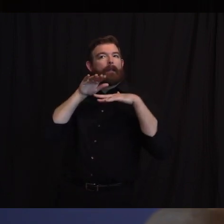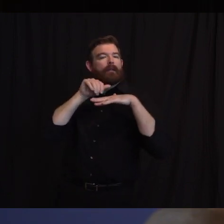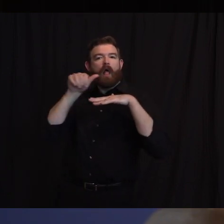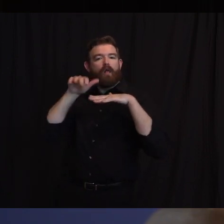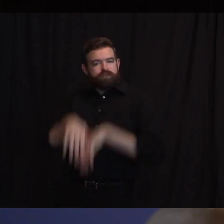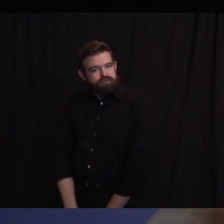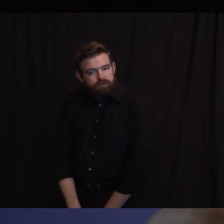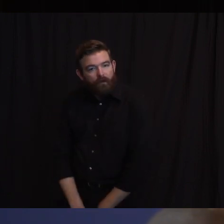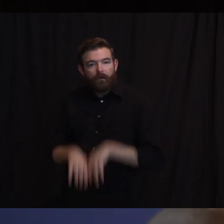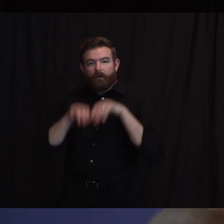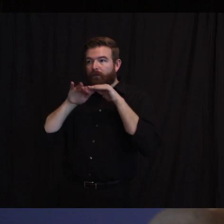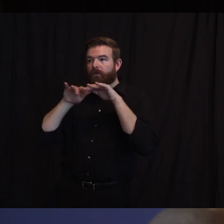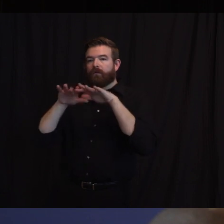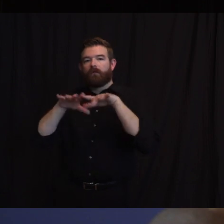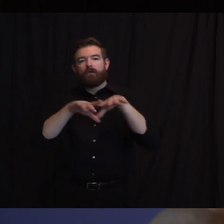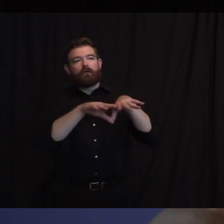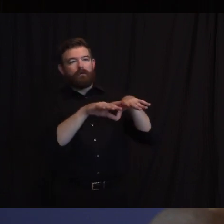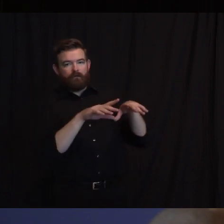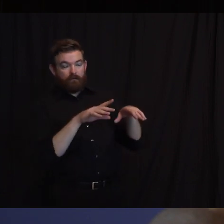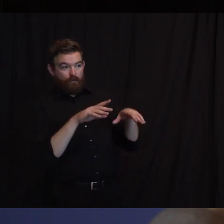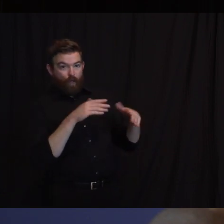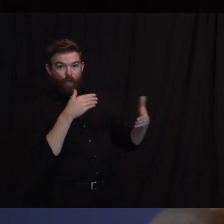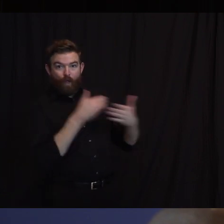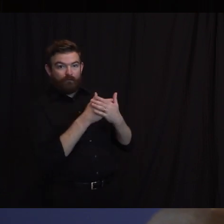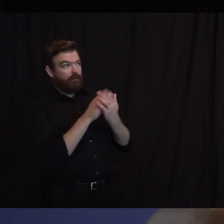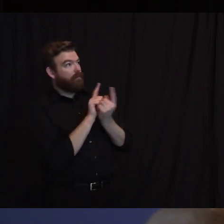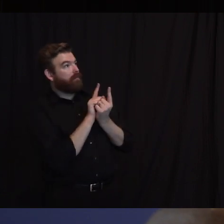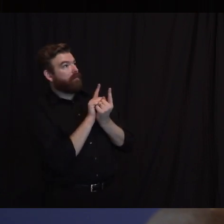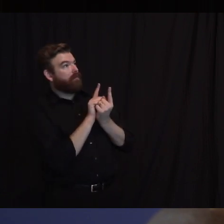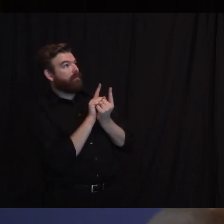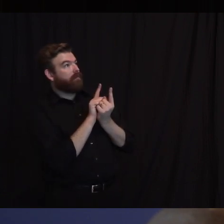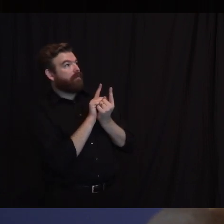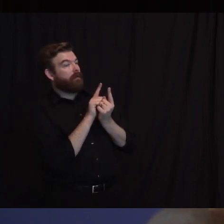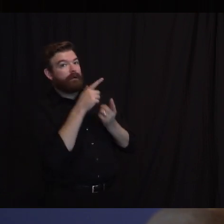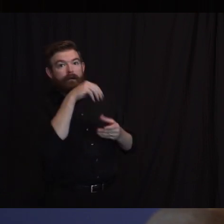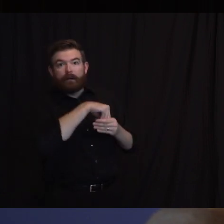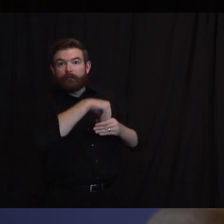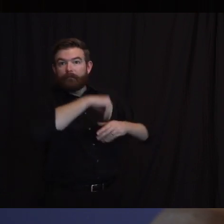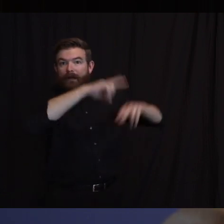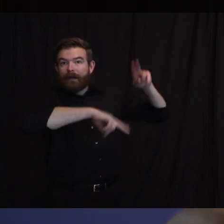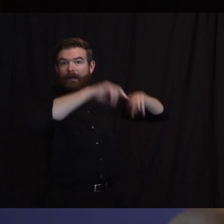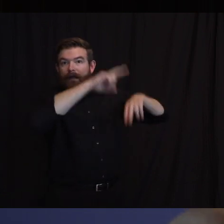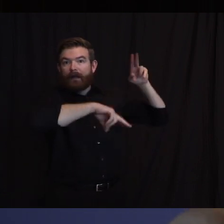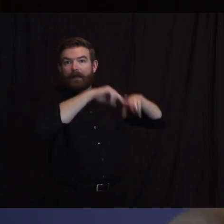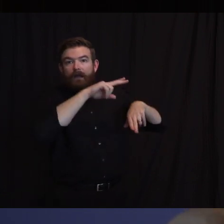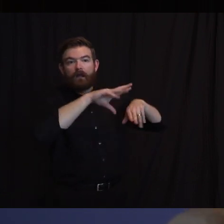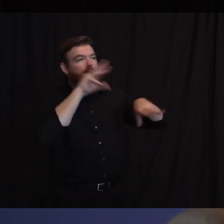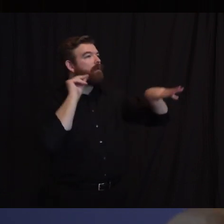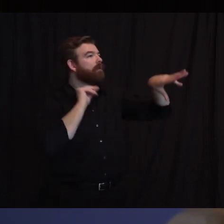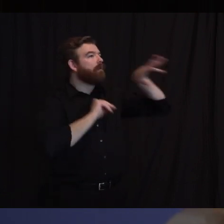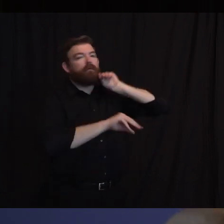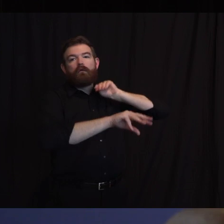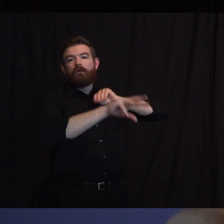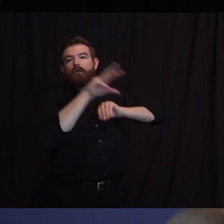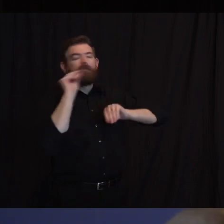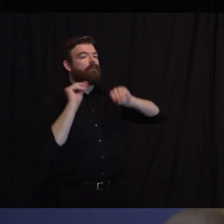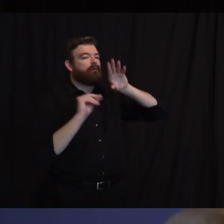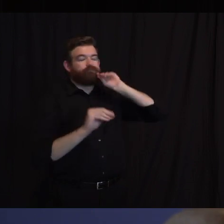particularly in places like indoors where the air isn't circulating. I mean, the best way to get rid of the virus is to have a breeze or something blow it